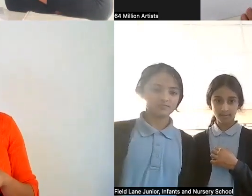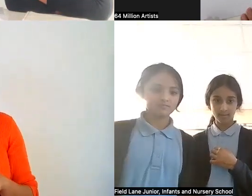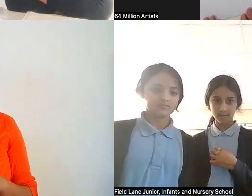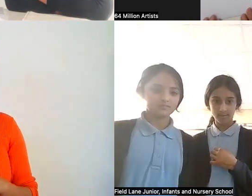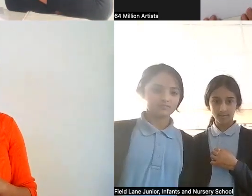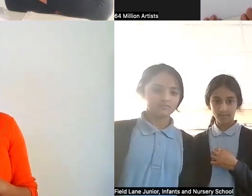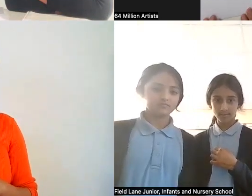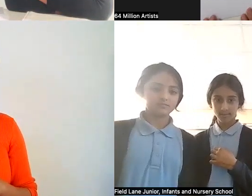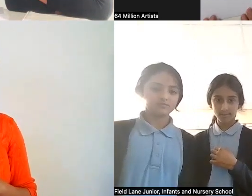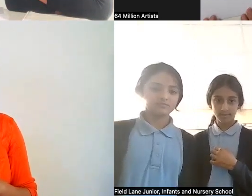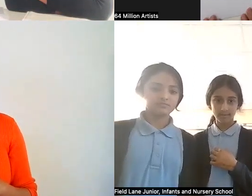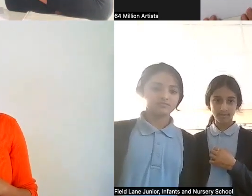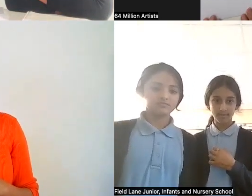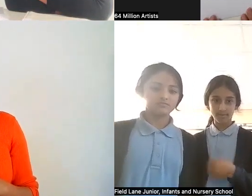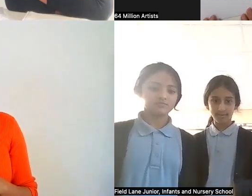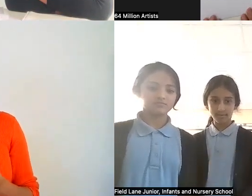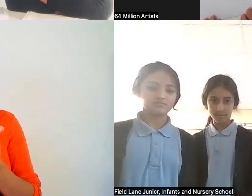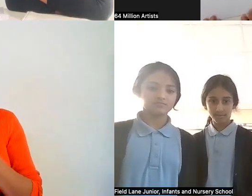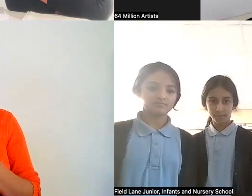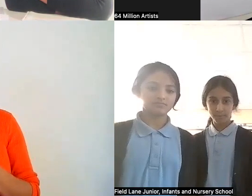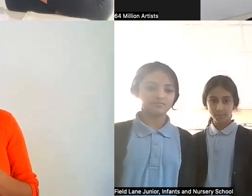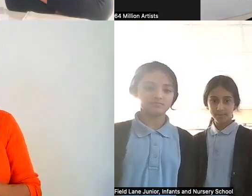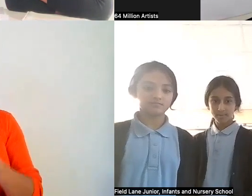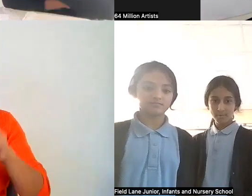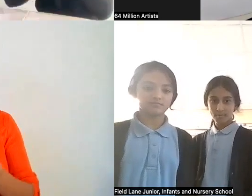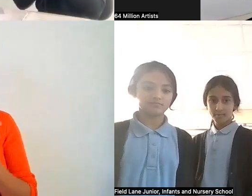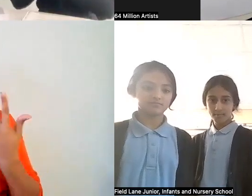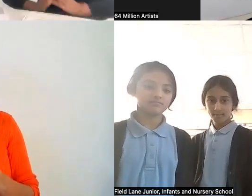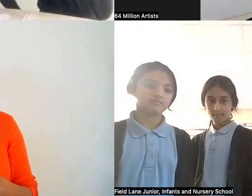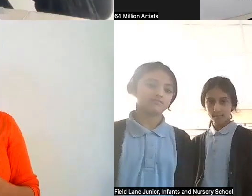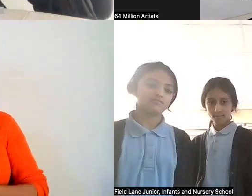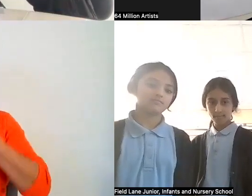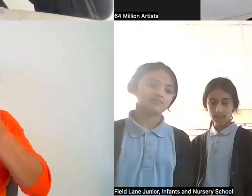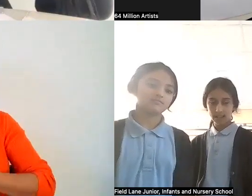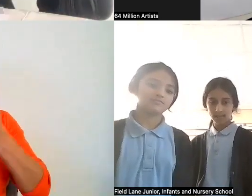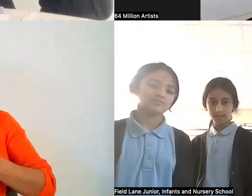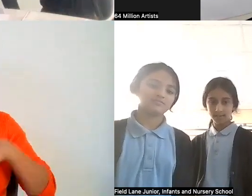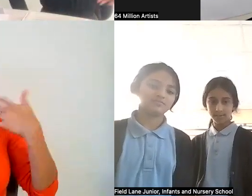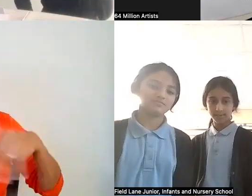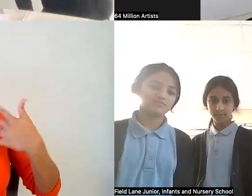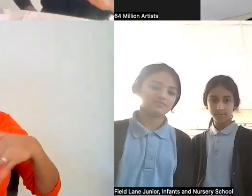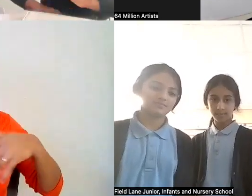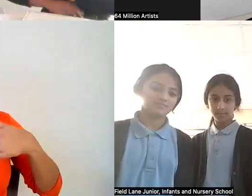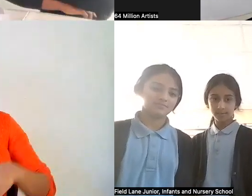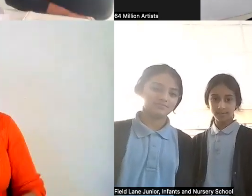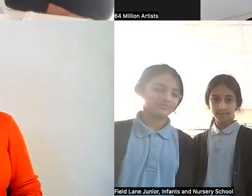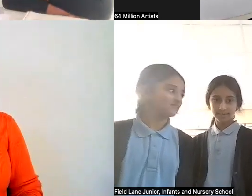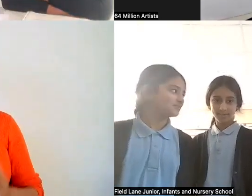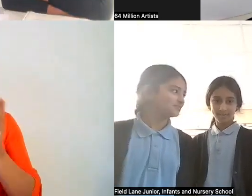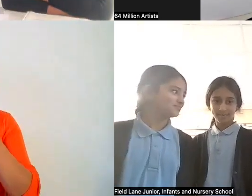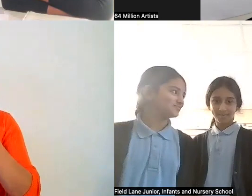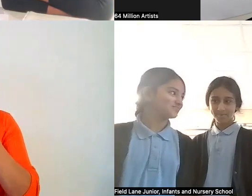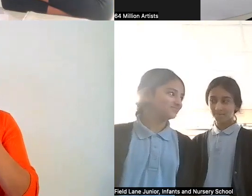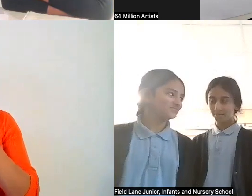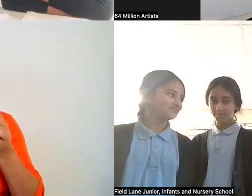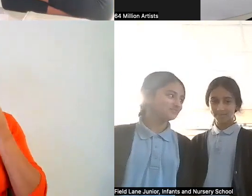well. So probably even more than 200 people. So well done. Wow. Lots of schools. So well done. Super amazing of you guys. Well done. Beautiful